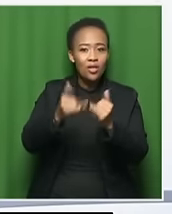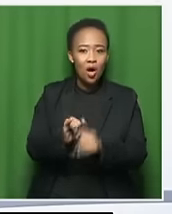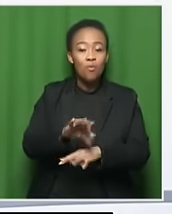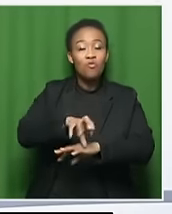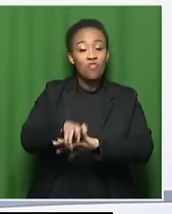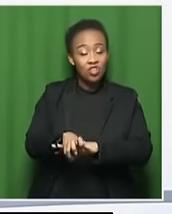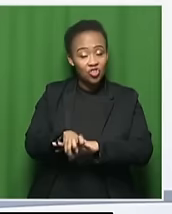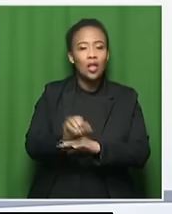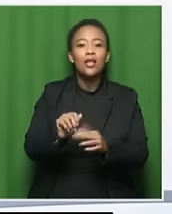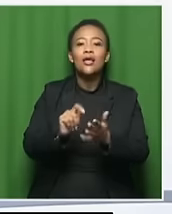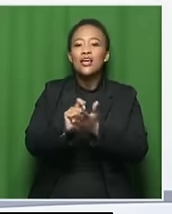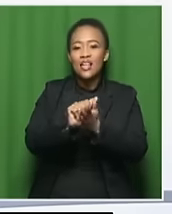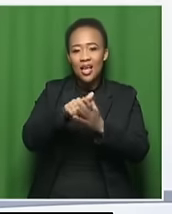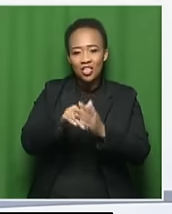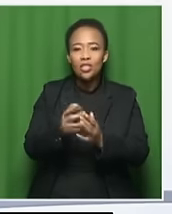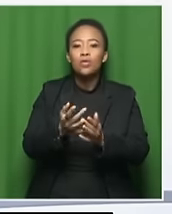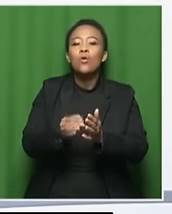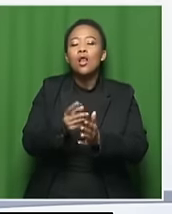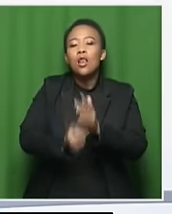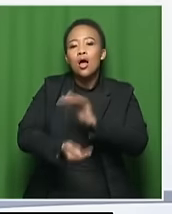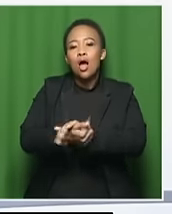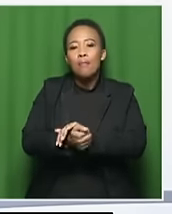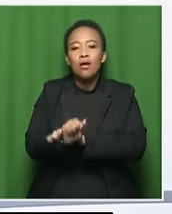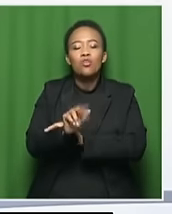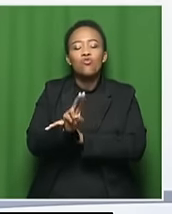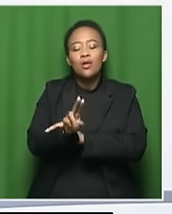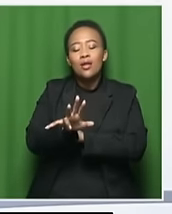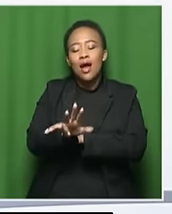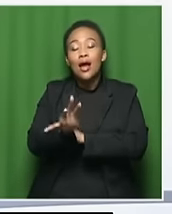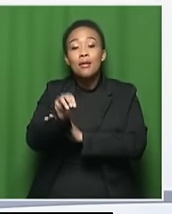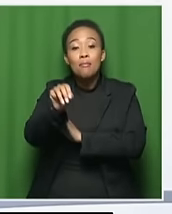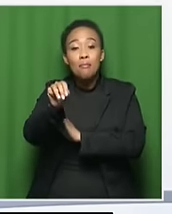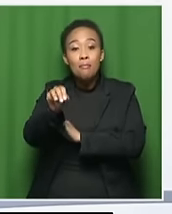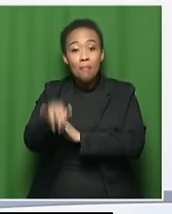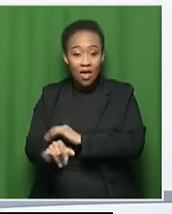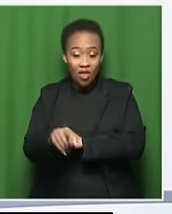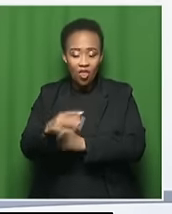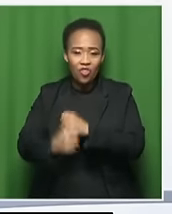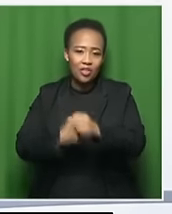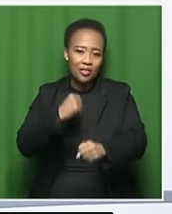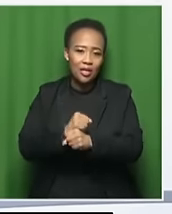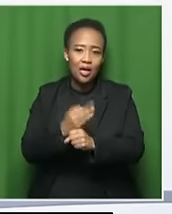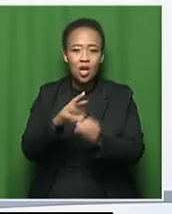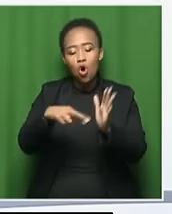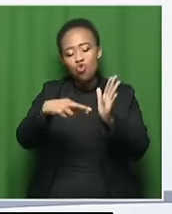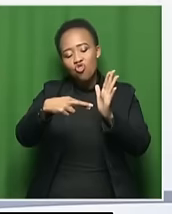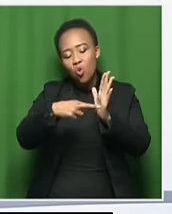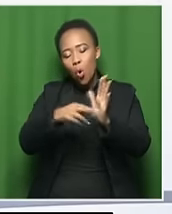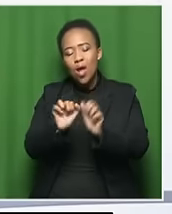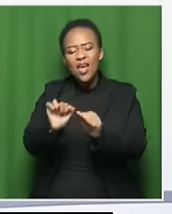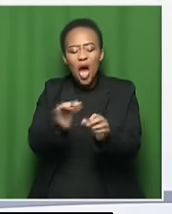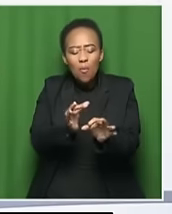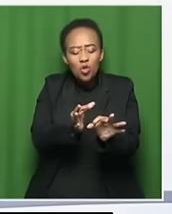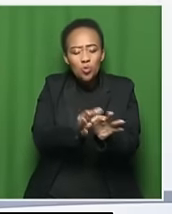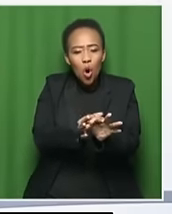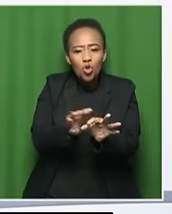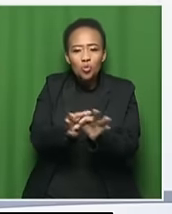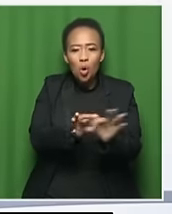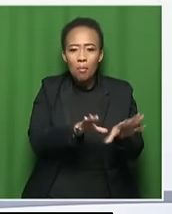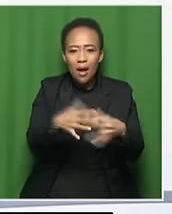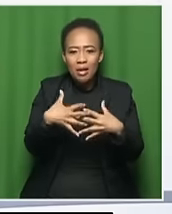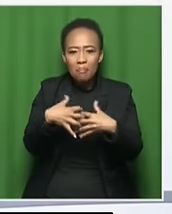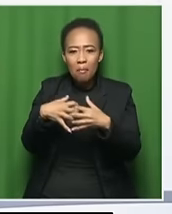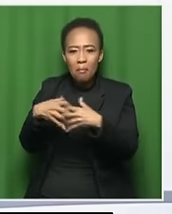for the 29th of May this year, we continue to look at the role that smaller political parties play or will play in this